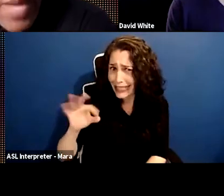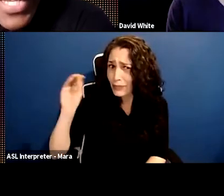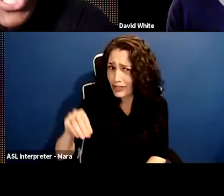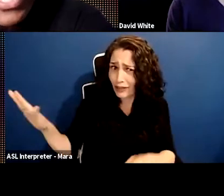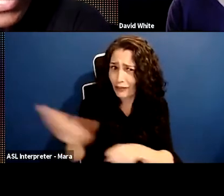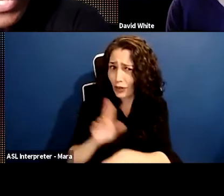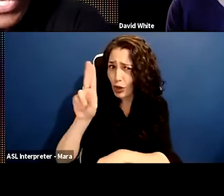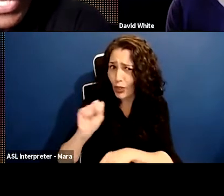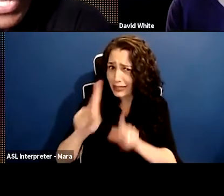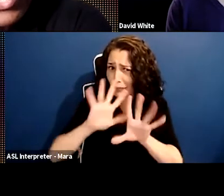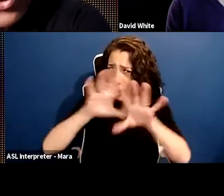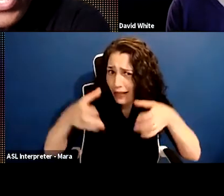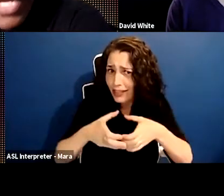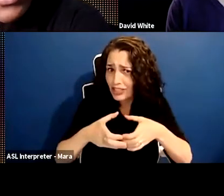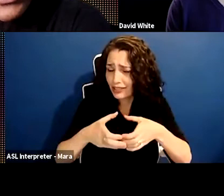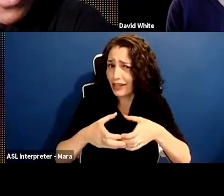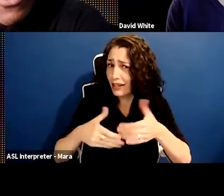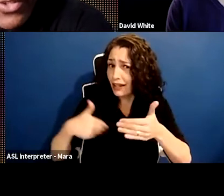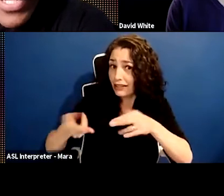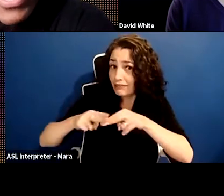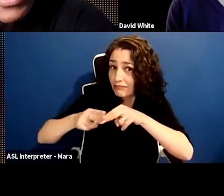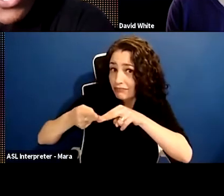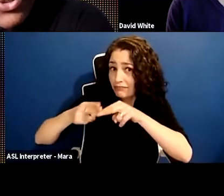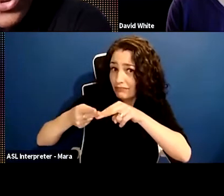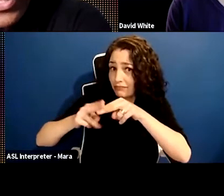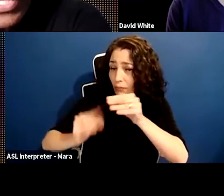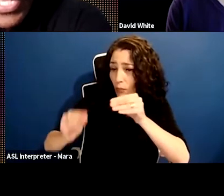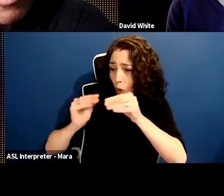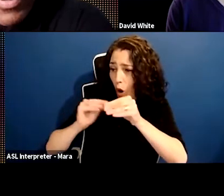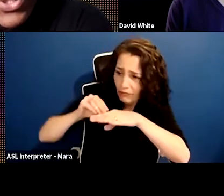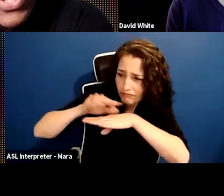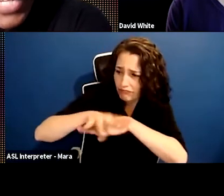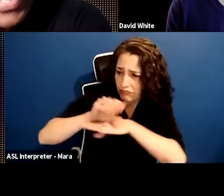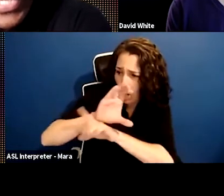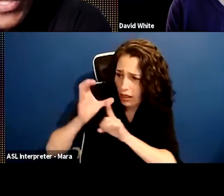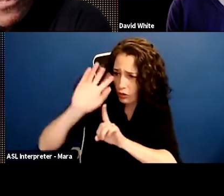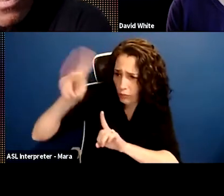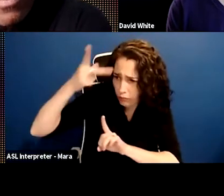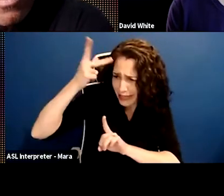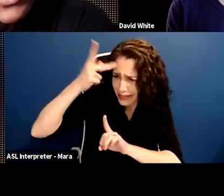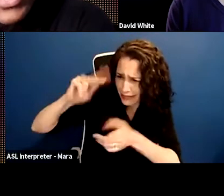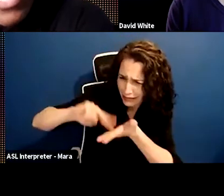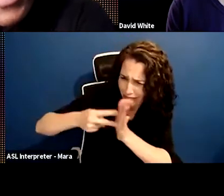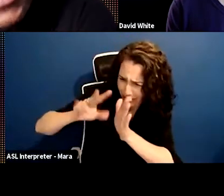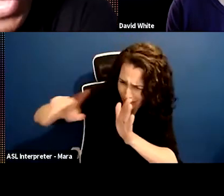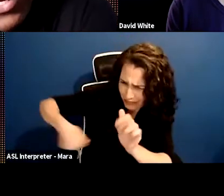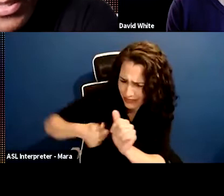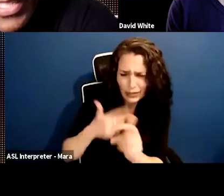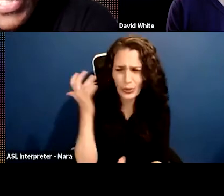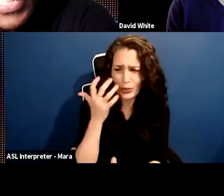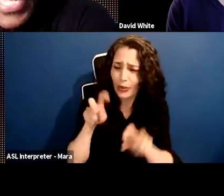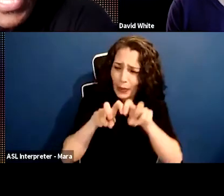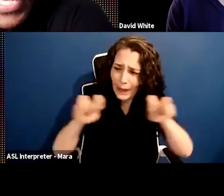US population, and the growing numbers of influence and cultural and political significance. So the title of this